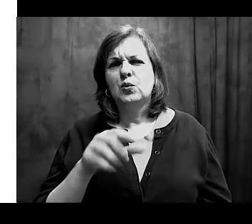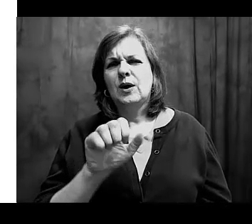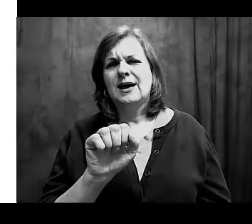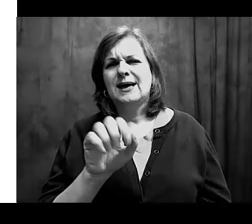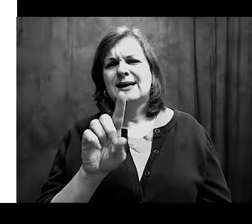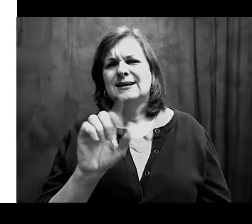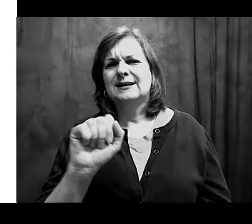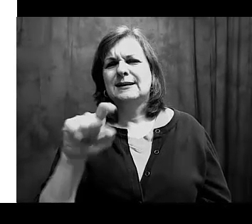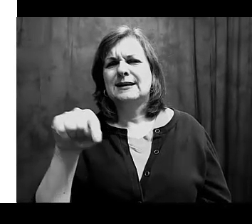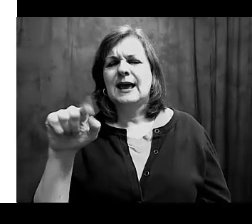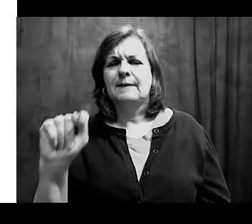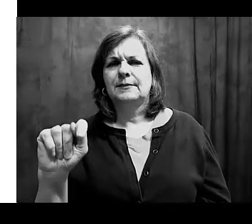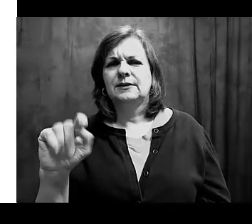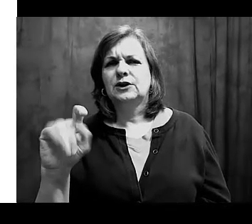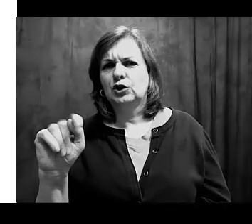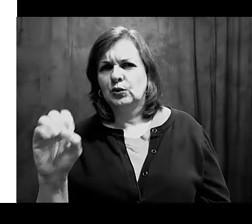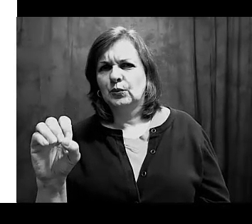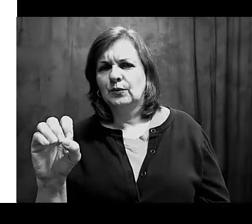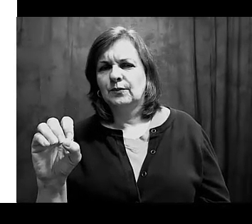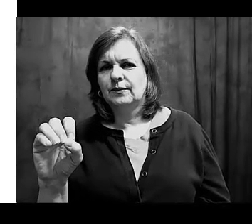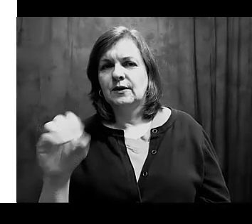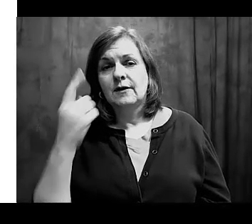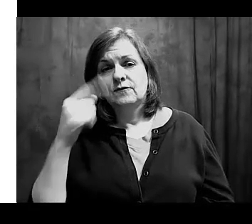not strength, right?